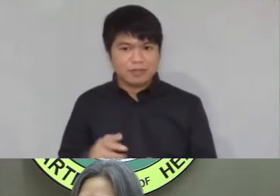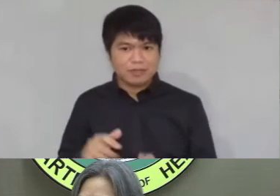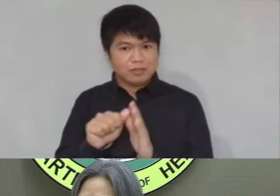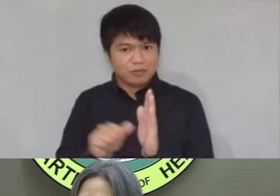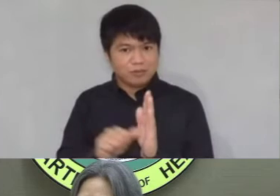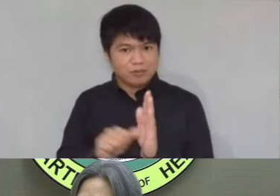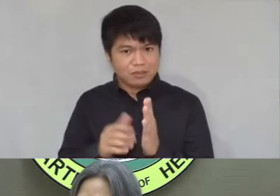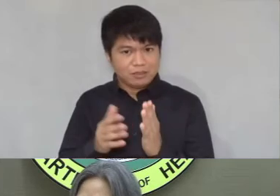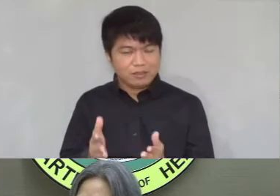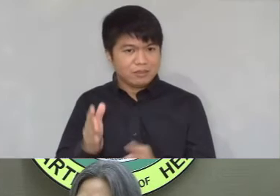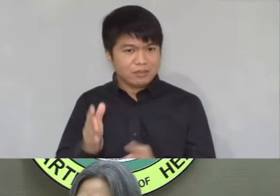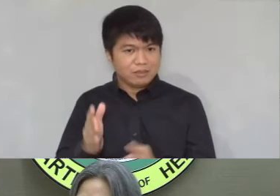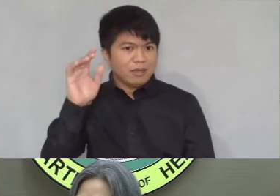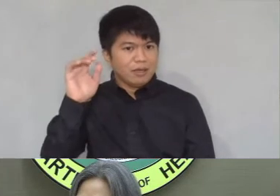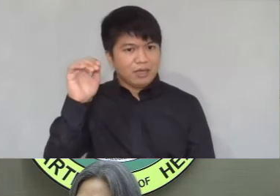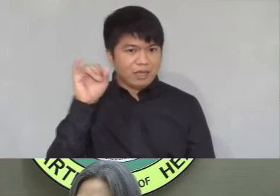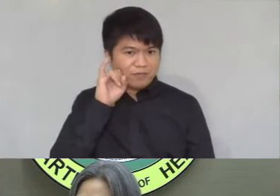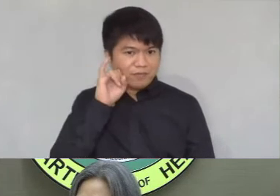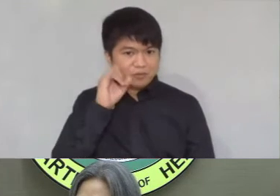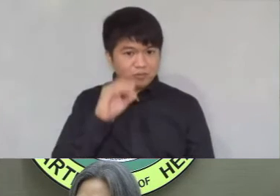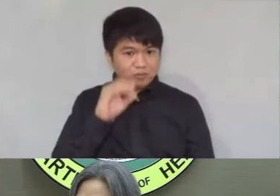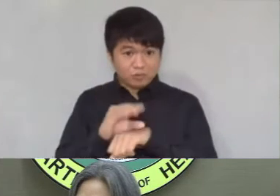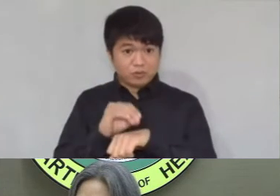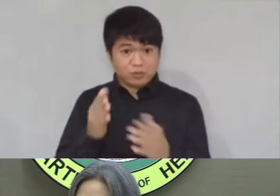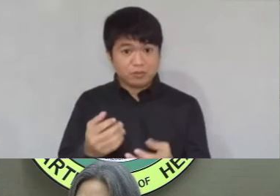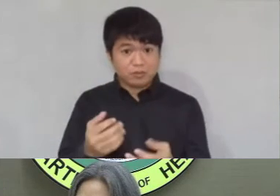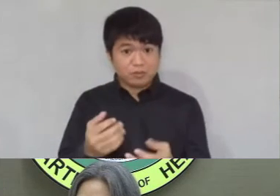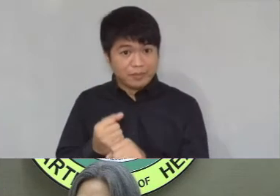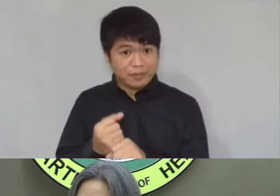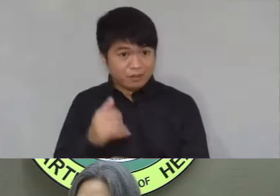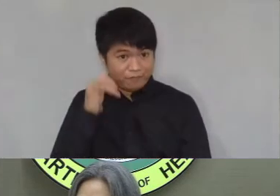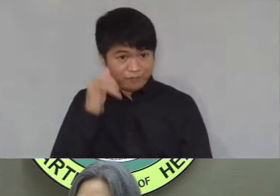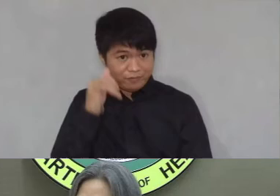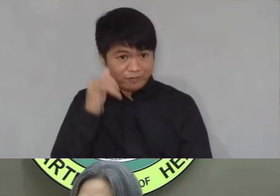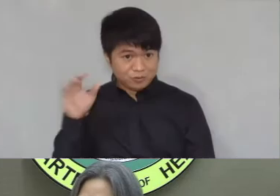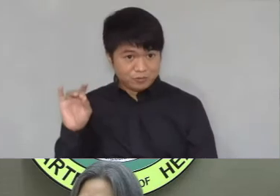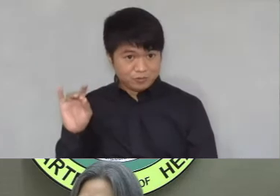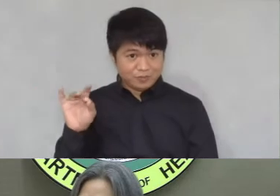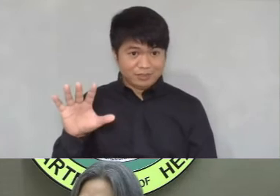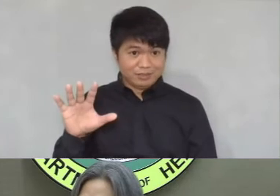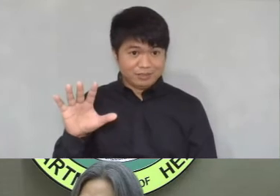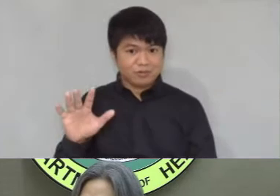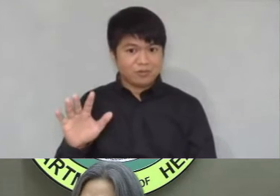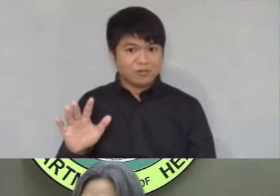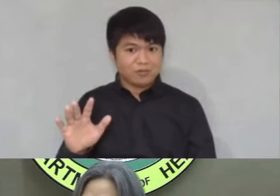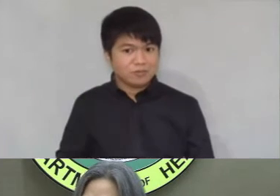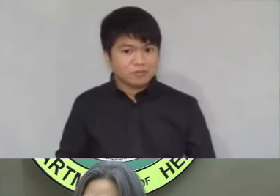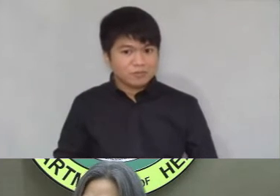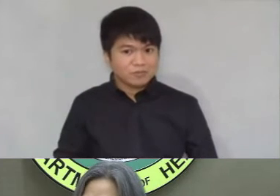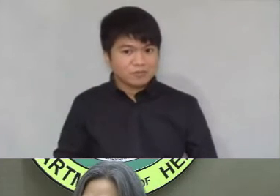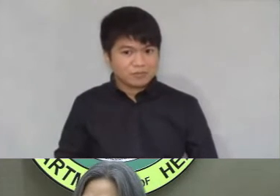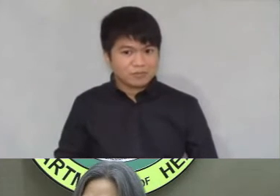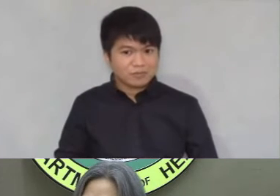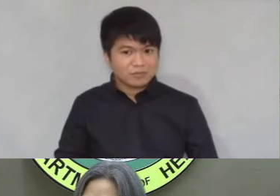Dr. Ivy, Attorney Ivy Patdu, our consultants who made the videos earlier on. Yeah. There is no need for